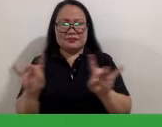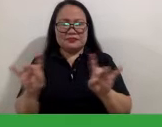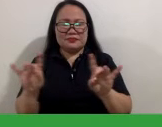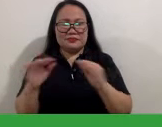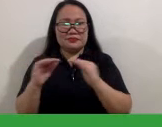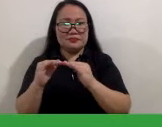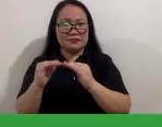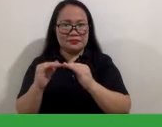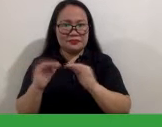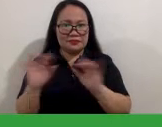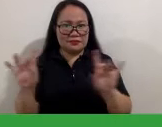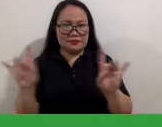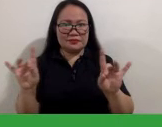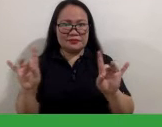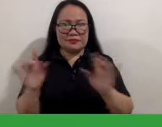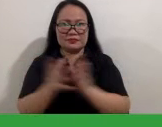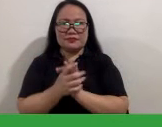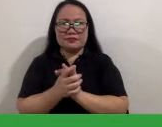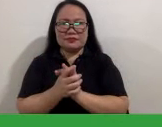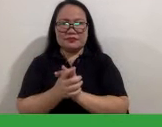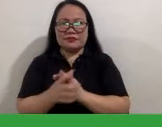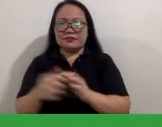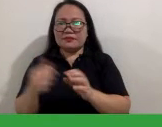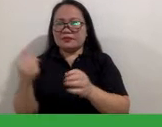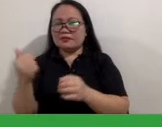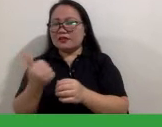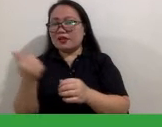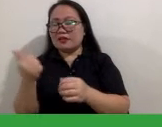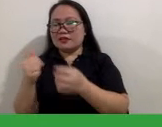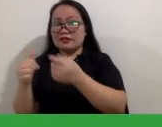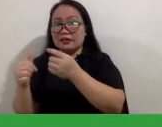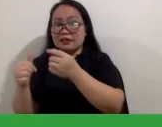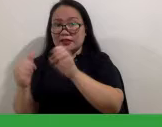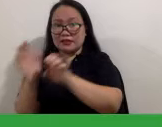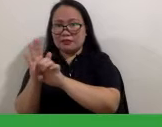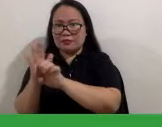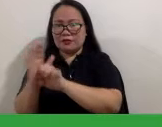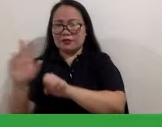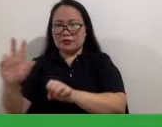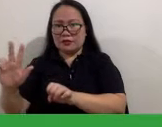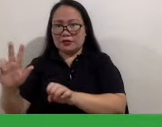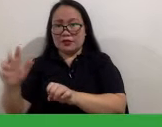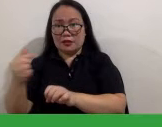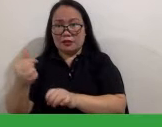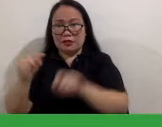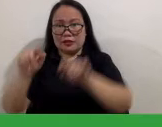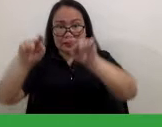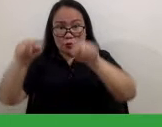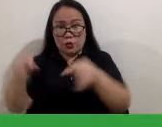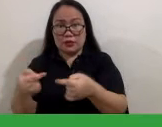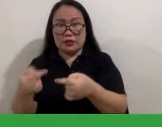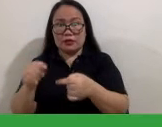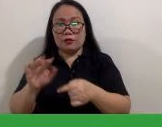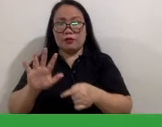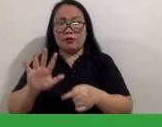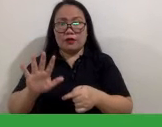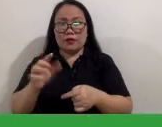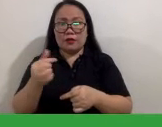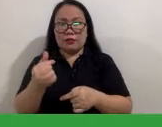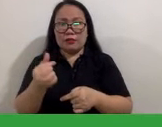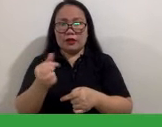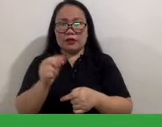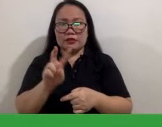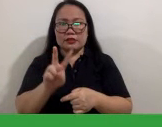still equal. Another example, I have 3 plus the quantity of 5 plus 2.